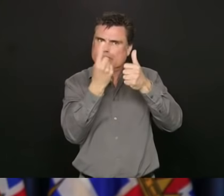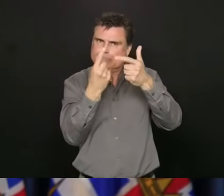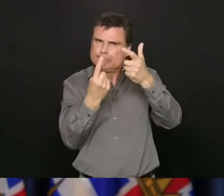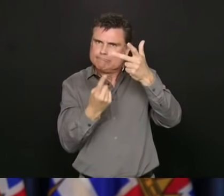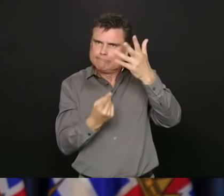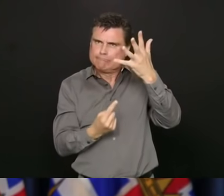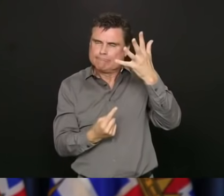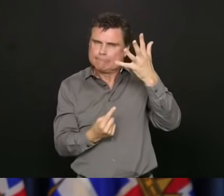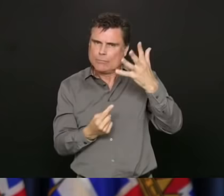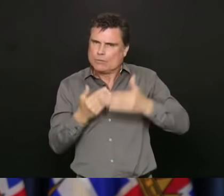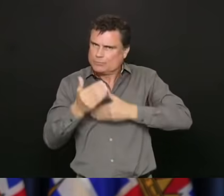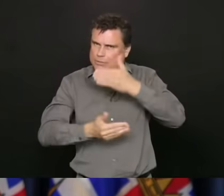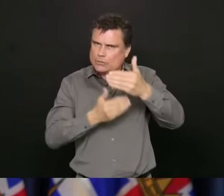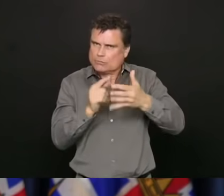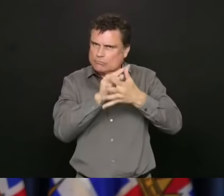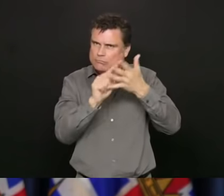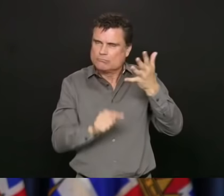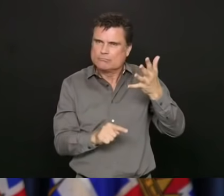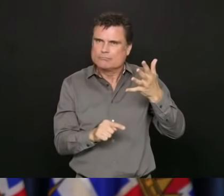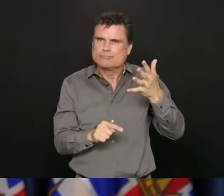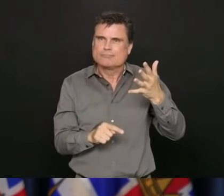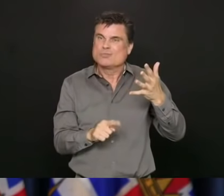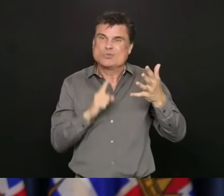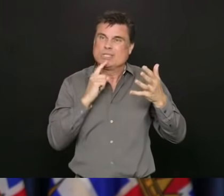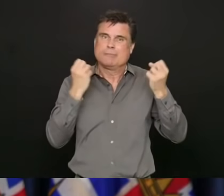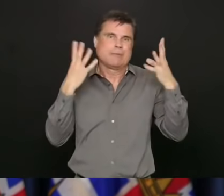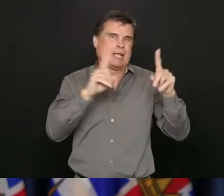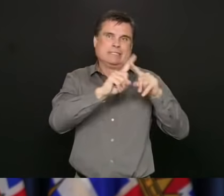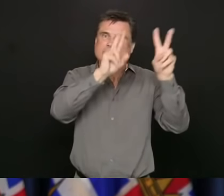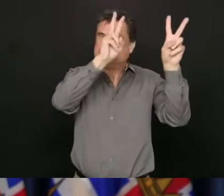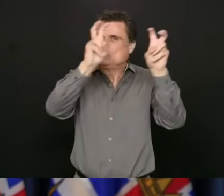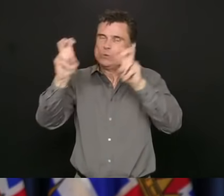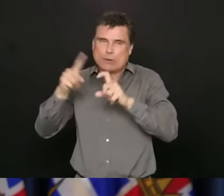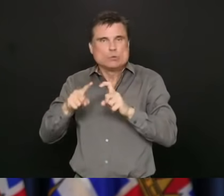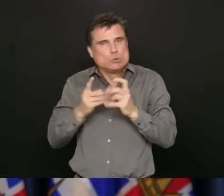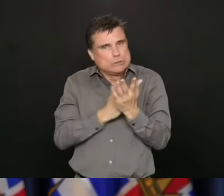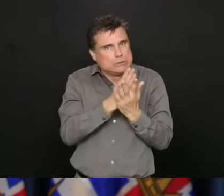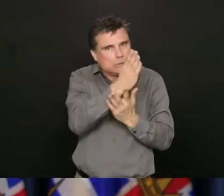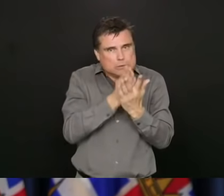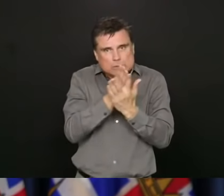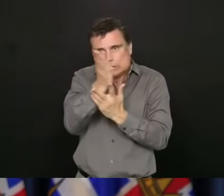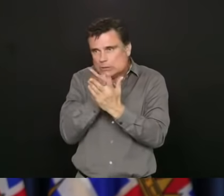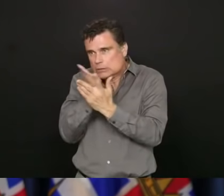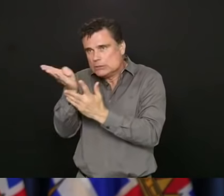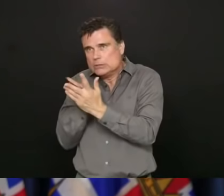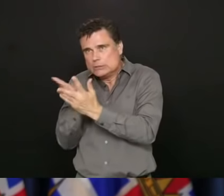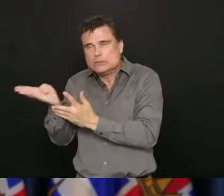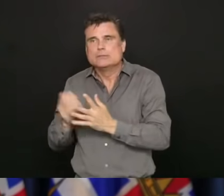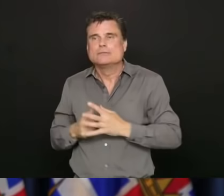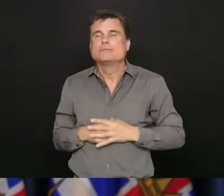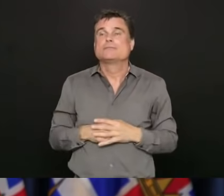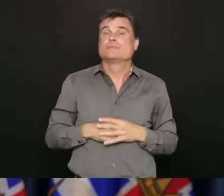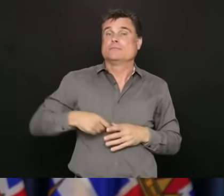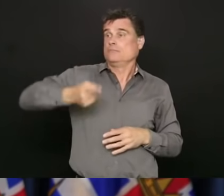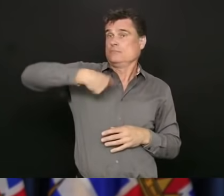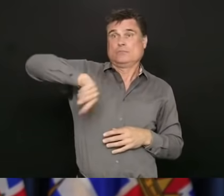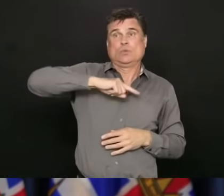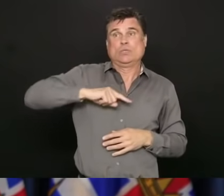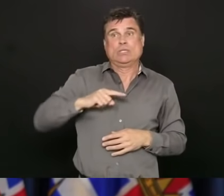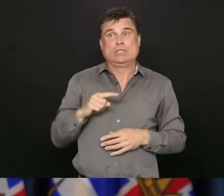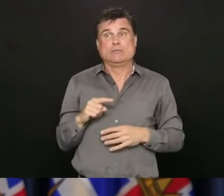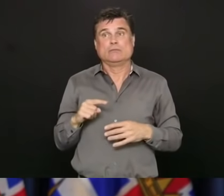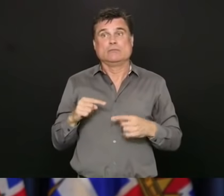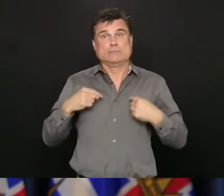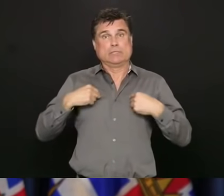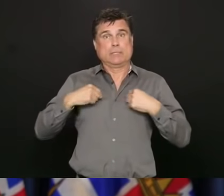repeatedly there was no protocol, there was no book in my drawer saying in case of pandemic, break glass. I mean, I've